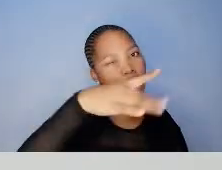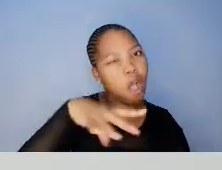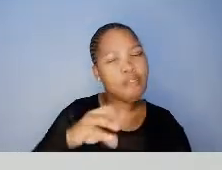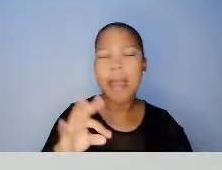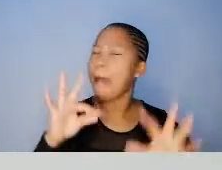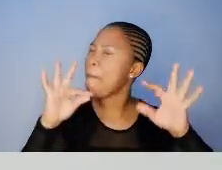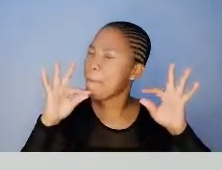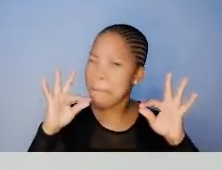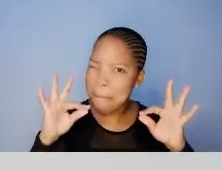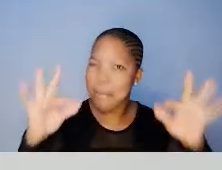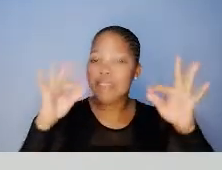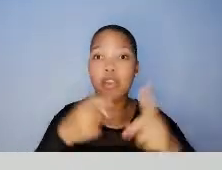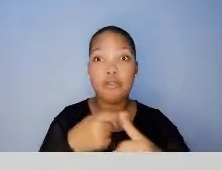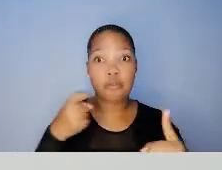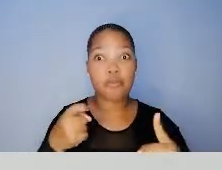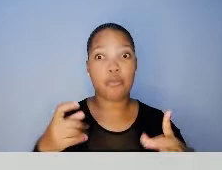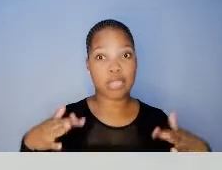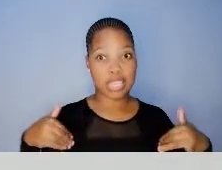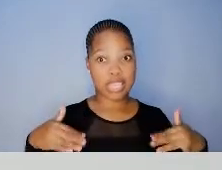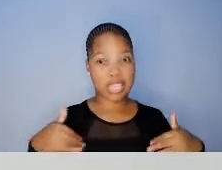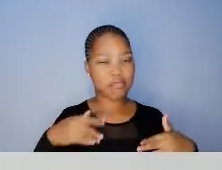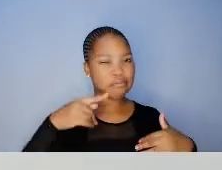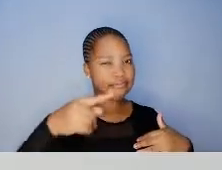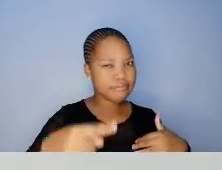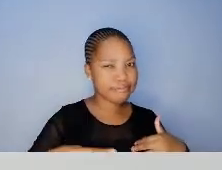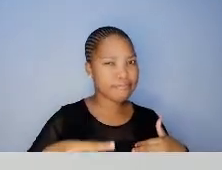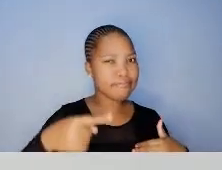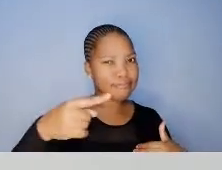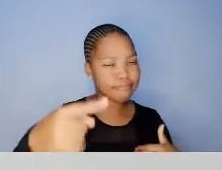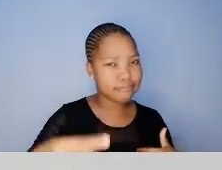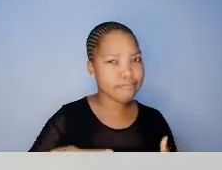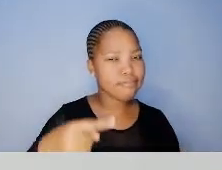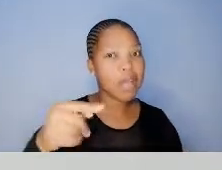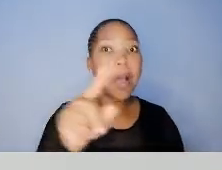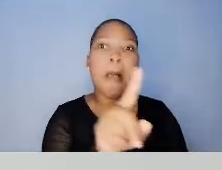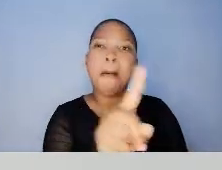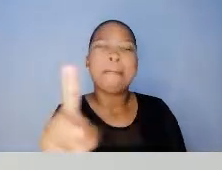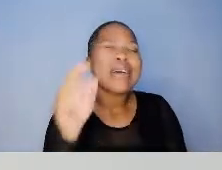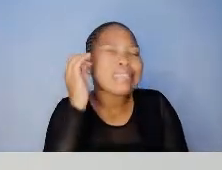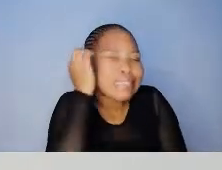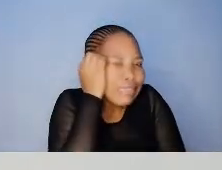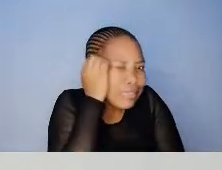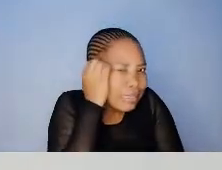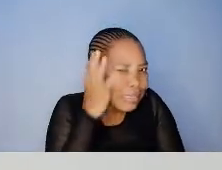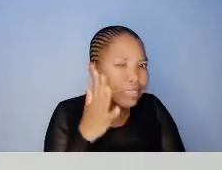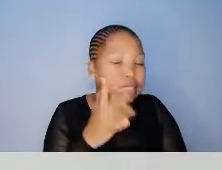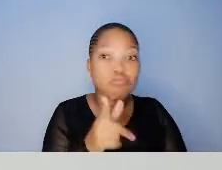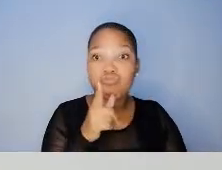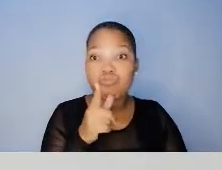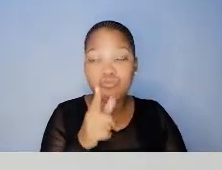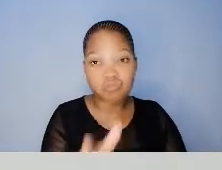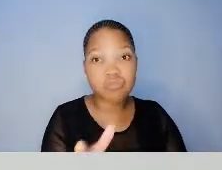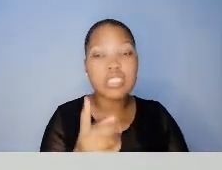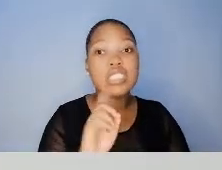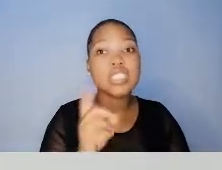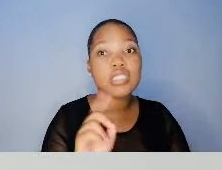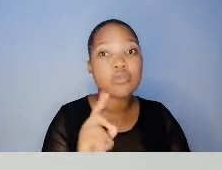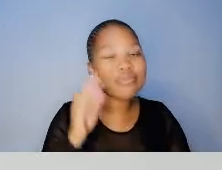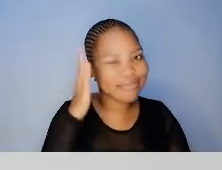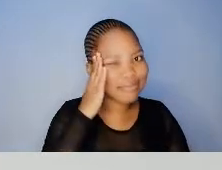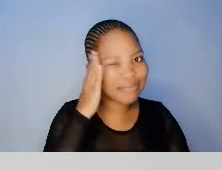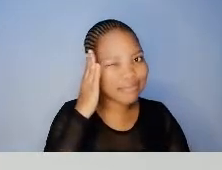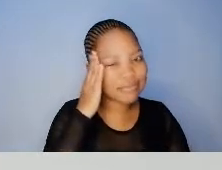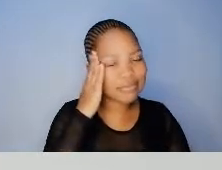so perfect, like from the beginning and ongoing, you know. But I don't know, I'm just giving an honest review,